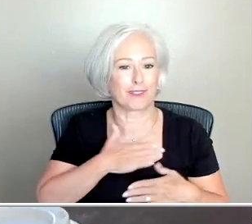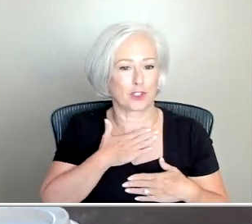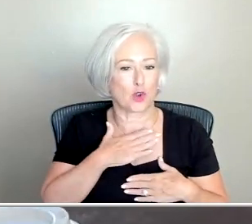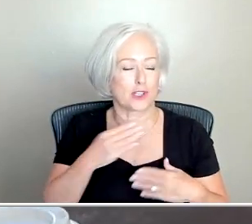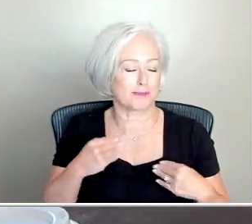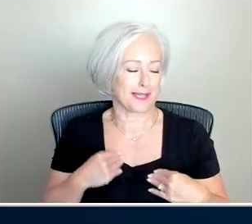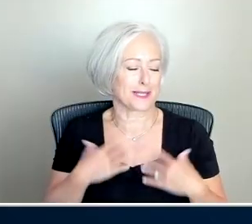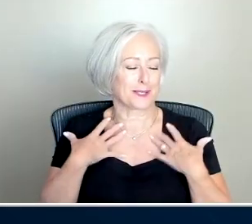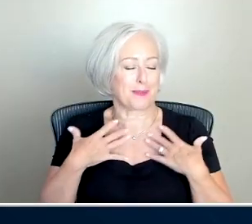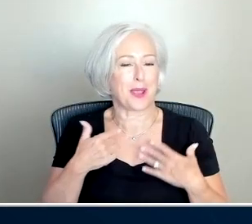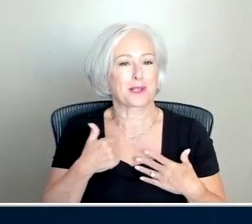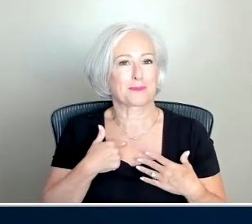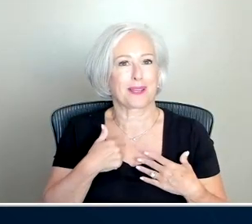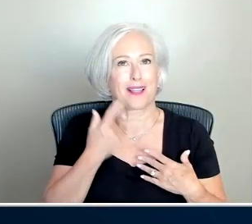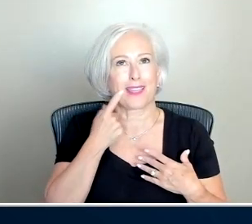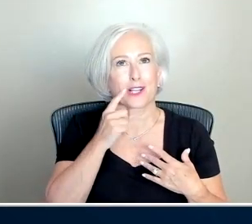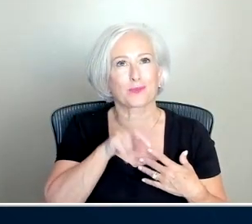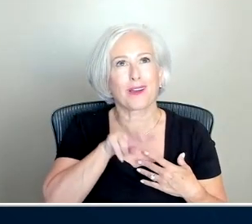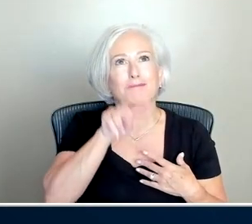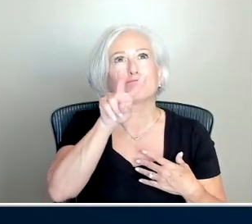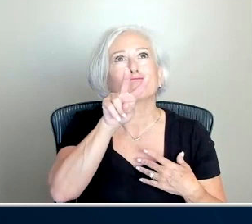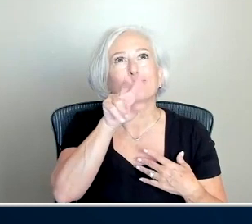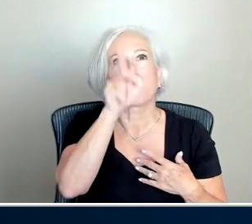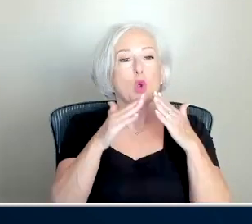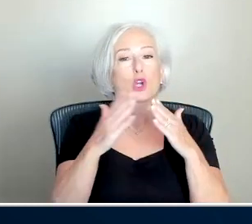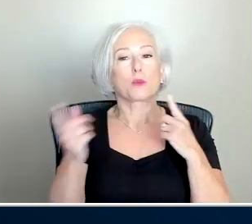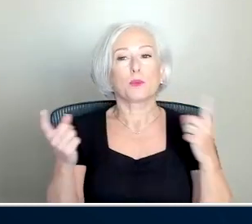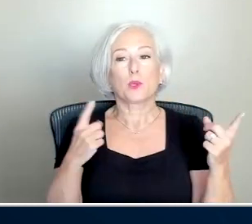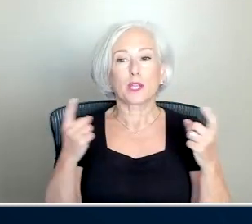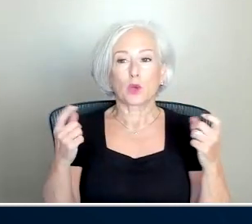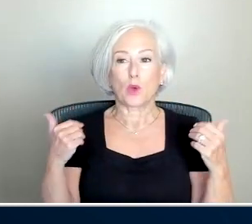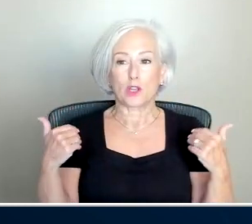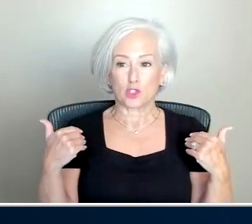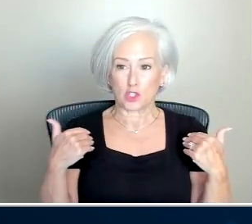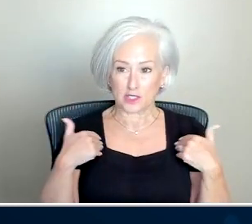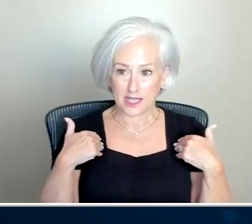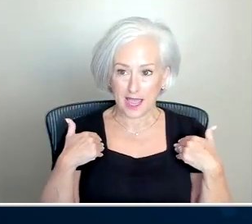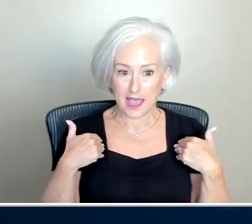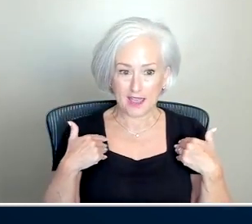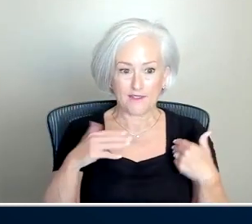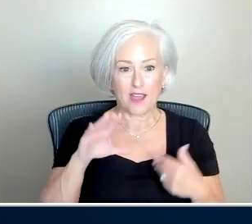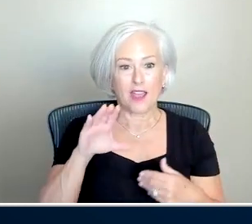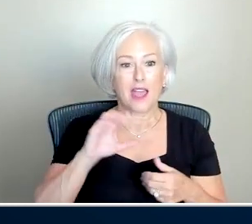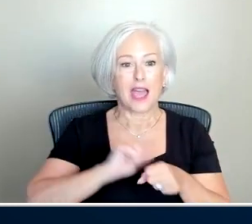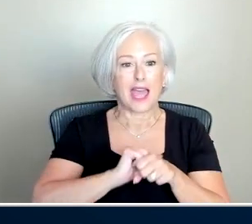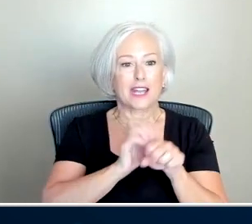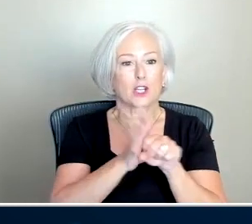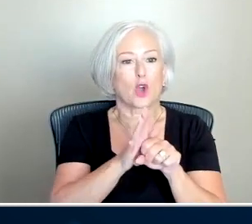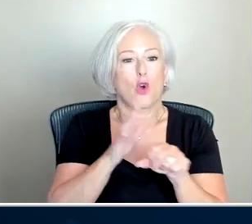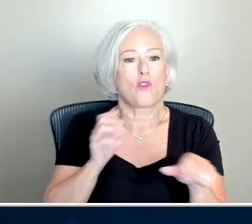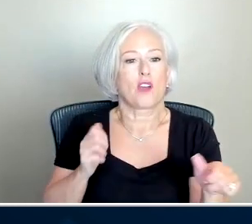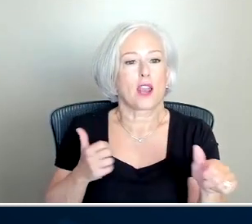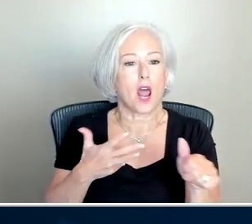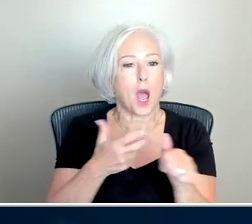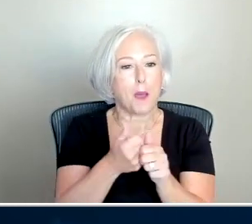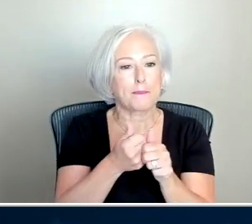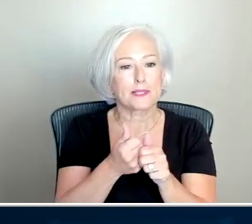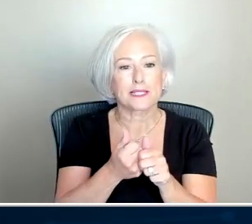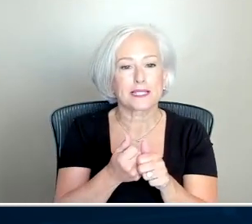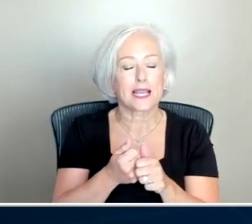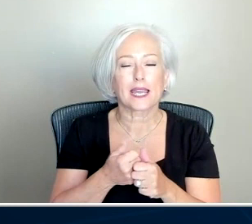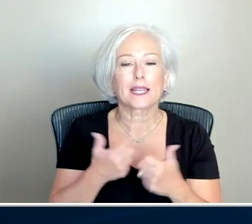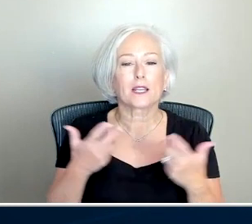get to the community questions and our COVID update, I got to ask, so what is your day like now?